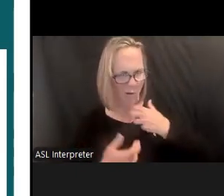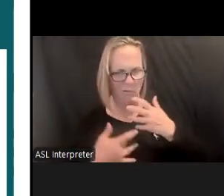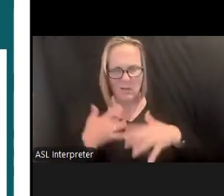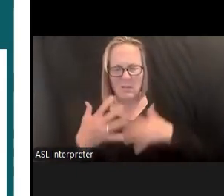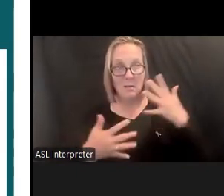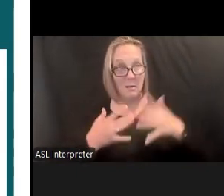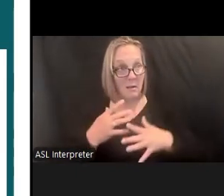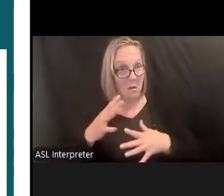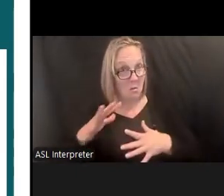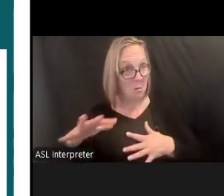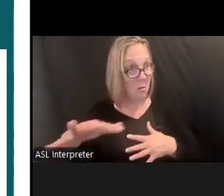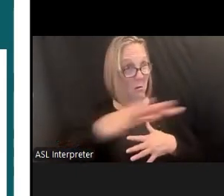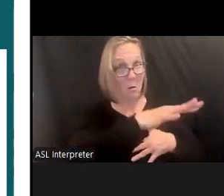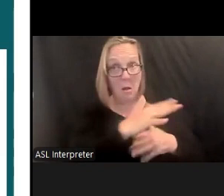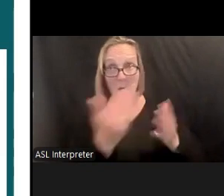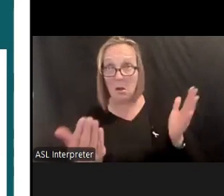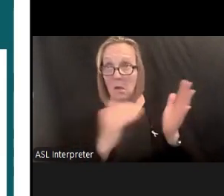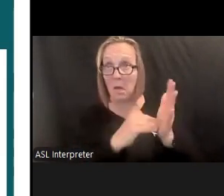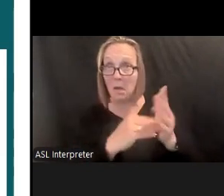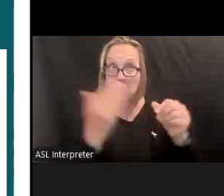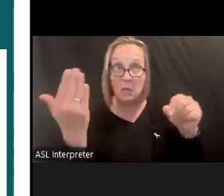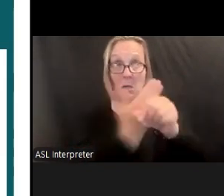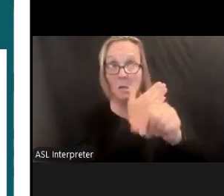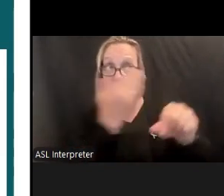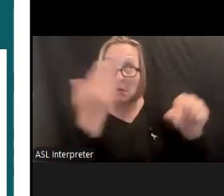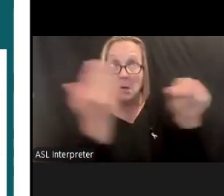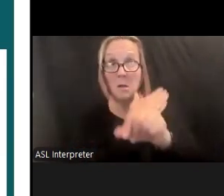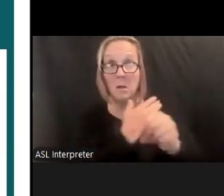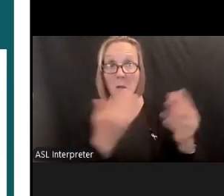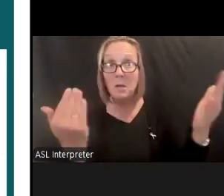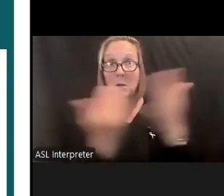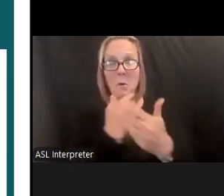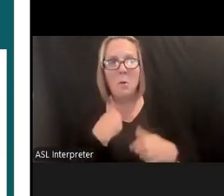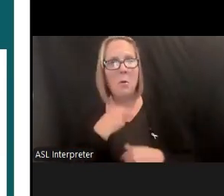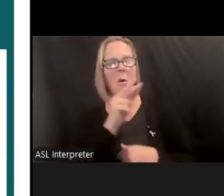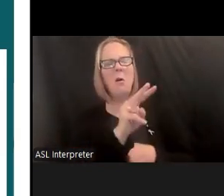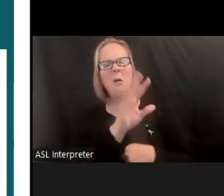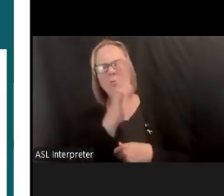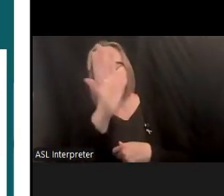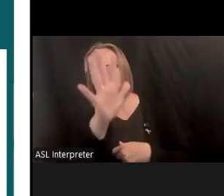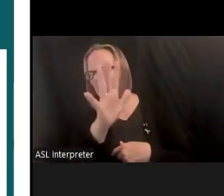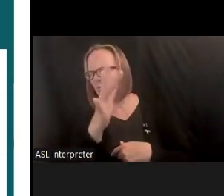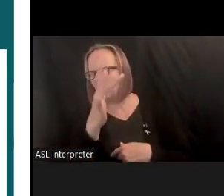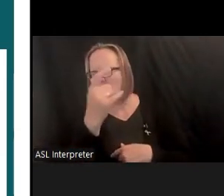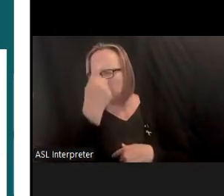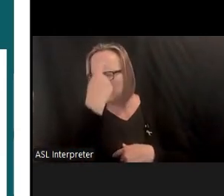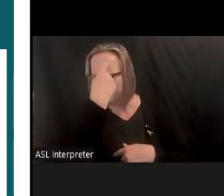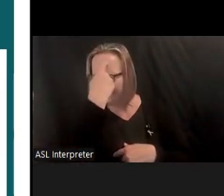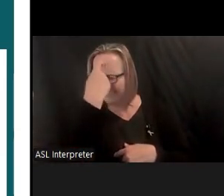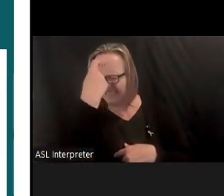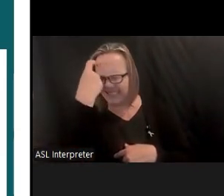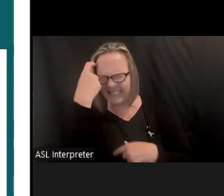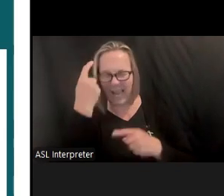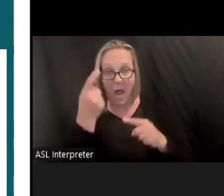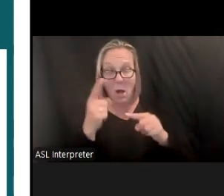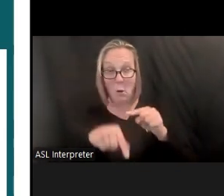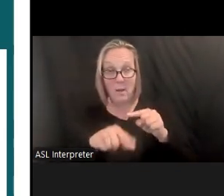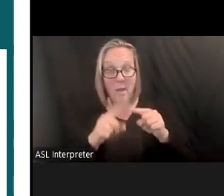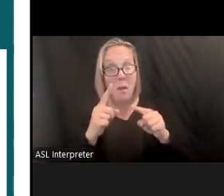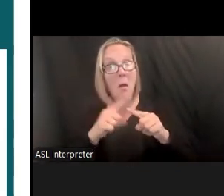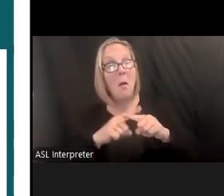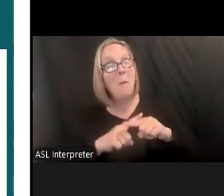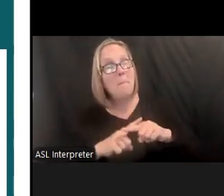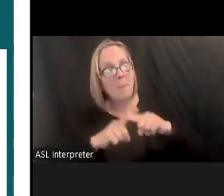skeptical about trying to revitalize the area because honestly, it hurt a lot to even think about. But watching downtown